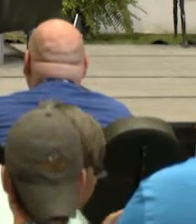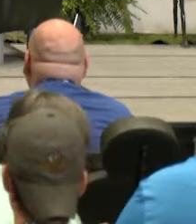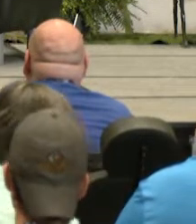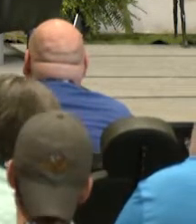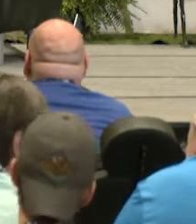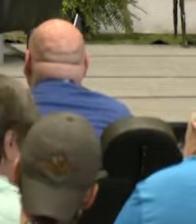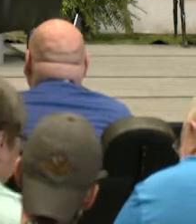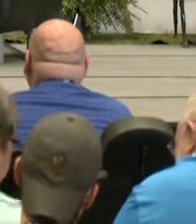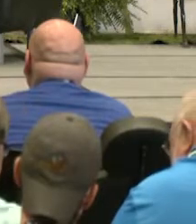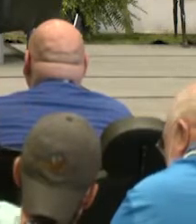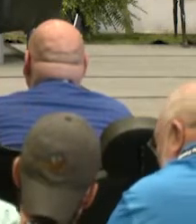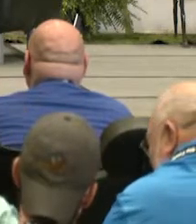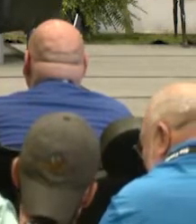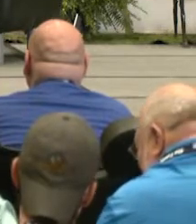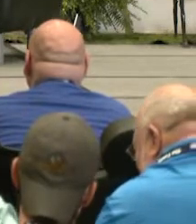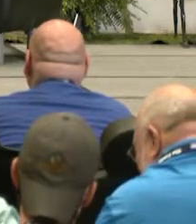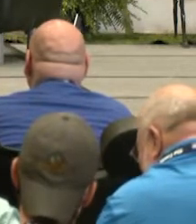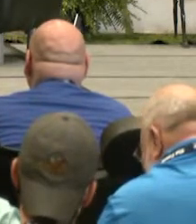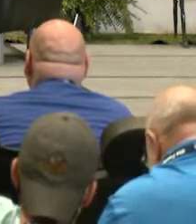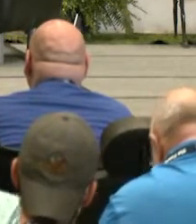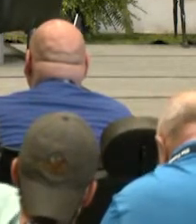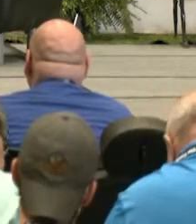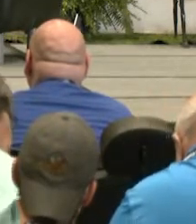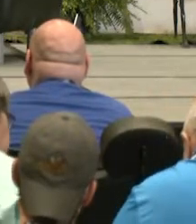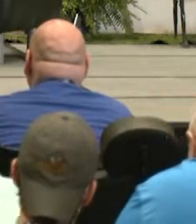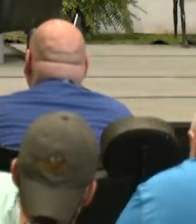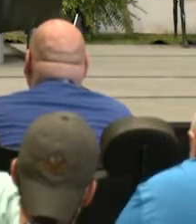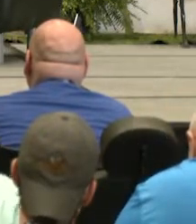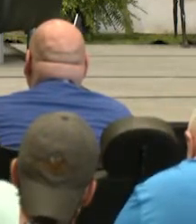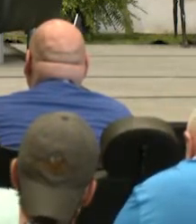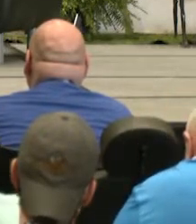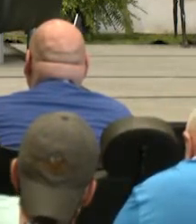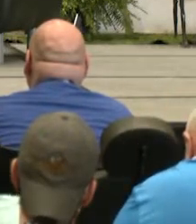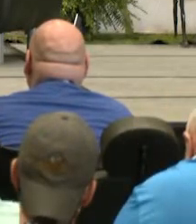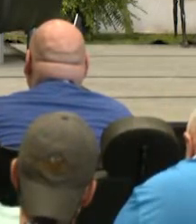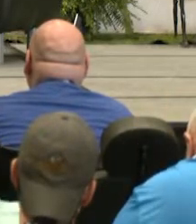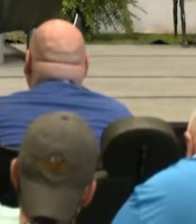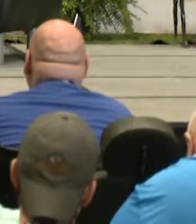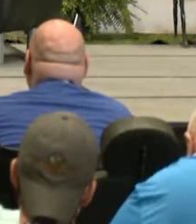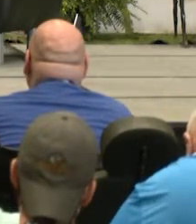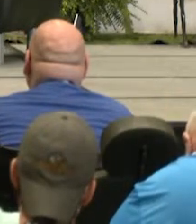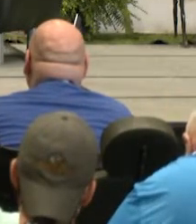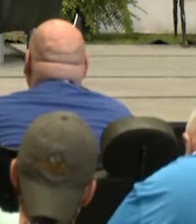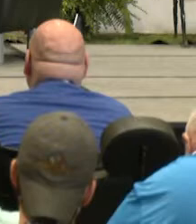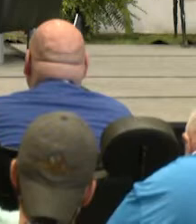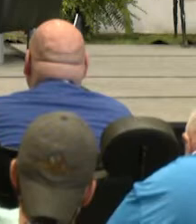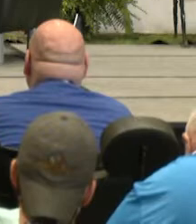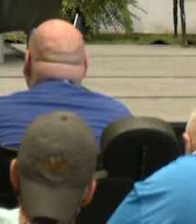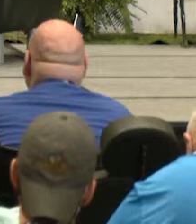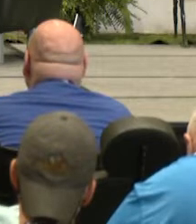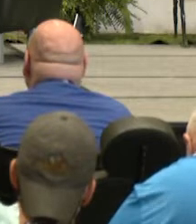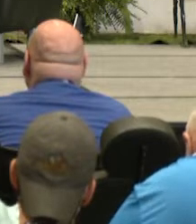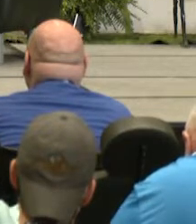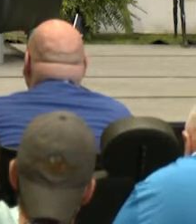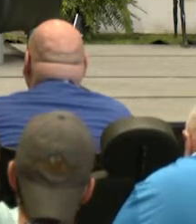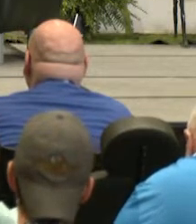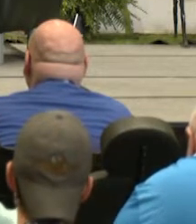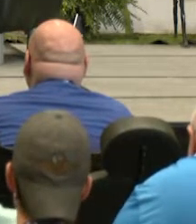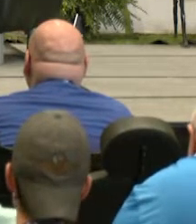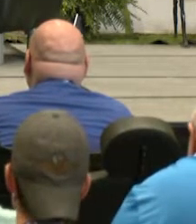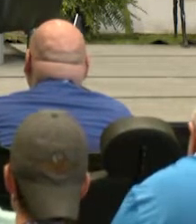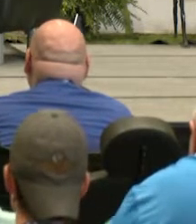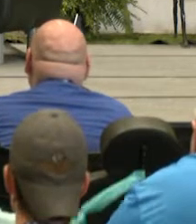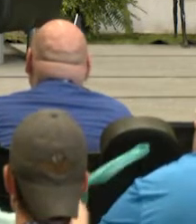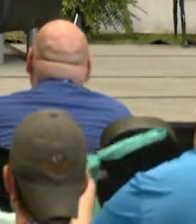Mom, also brought up, I have a show that is going to be out on ABC in the fall that I'm part of.